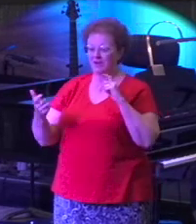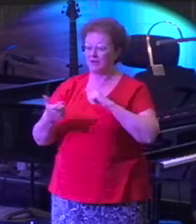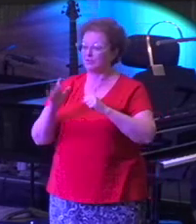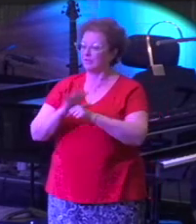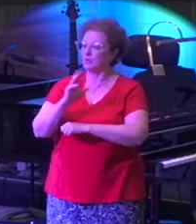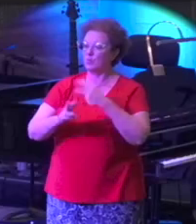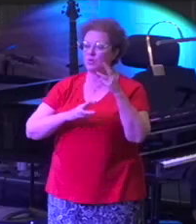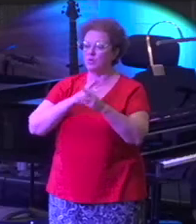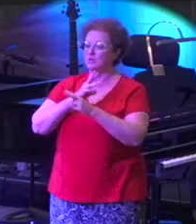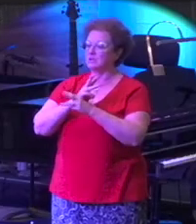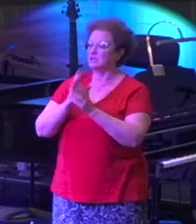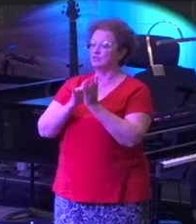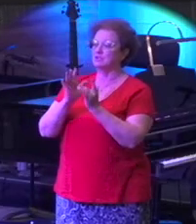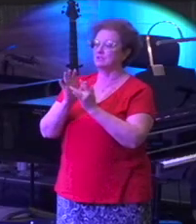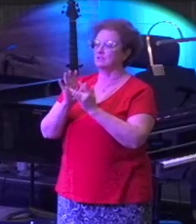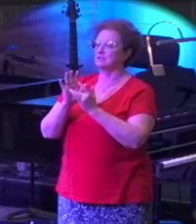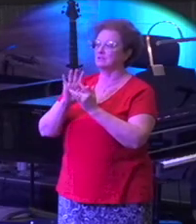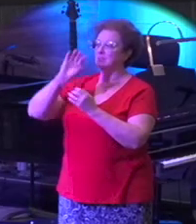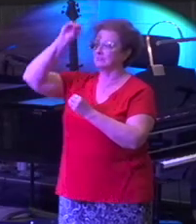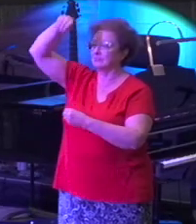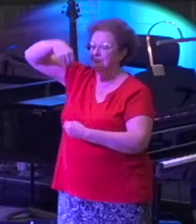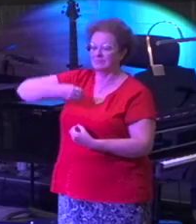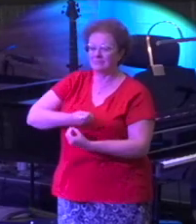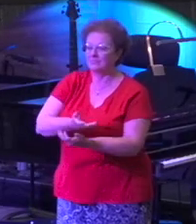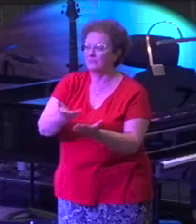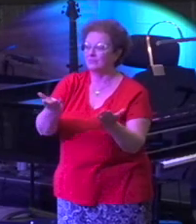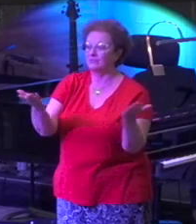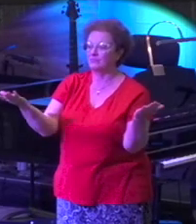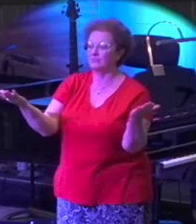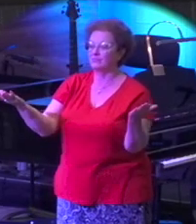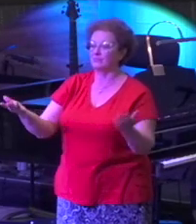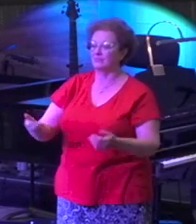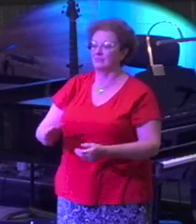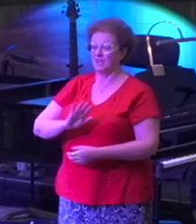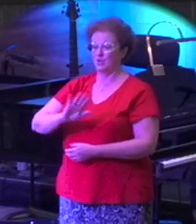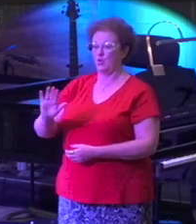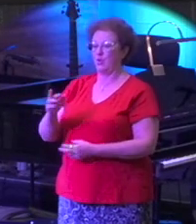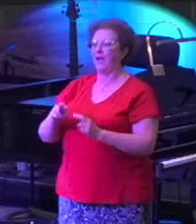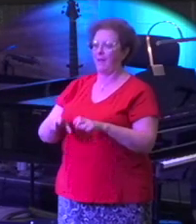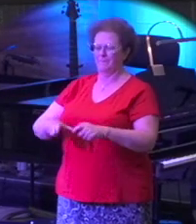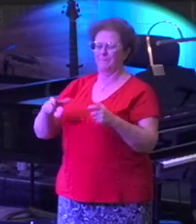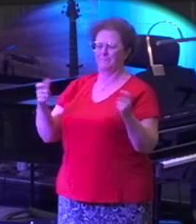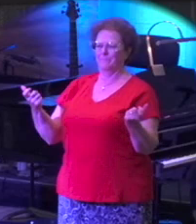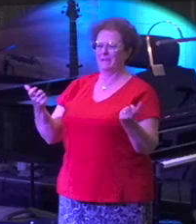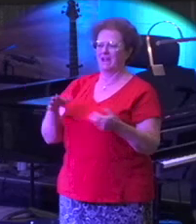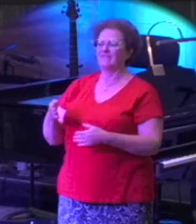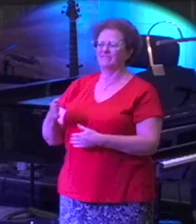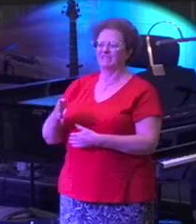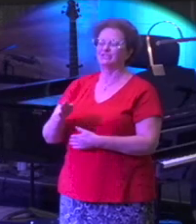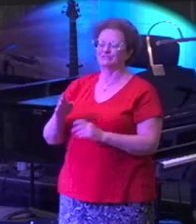Jesus is your means of grace. Jesus is your real big fish. In